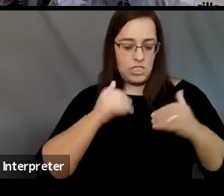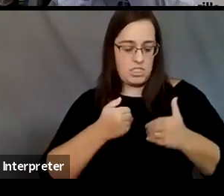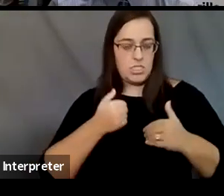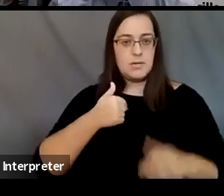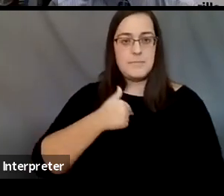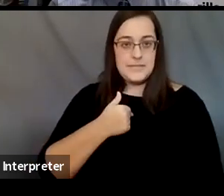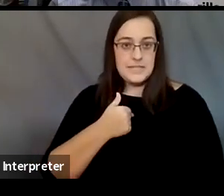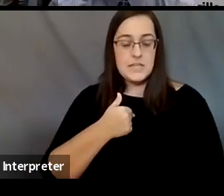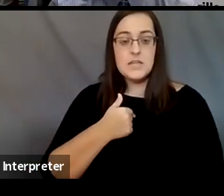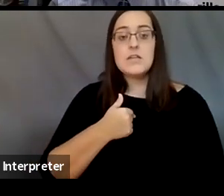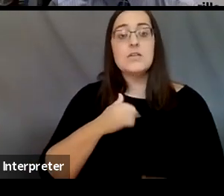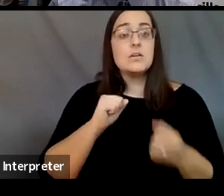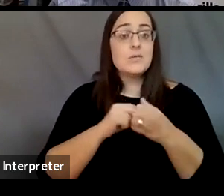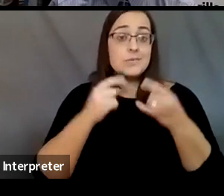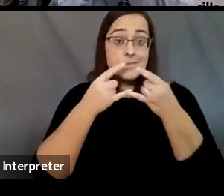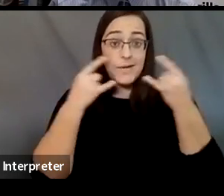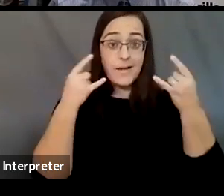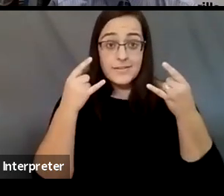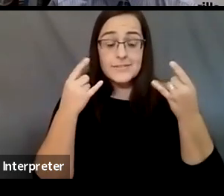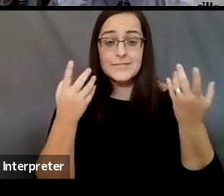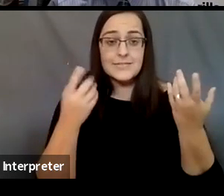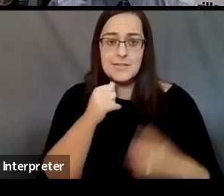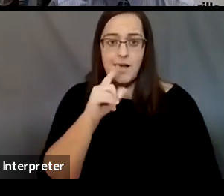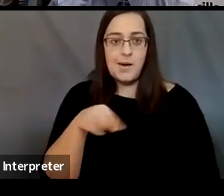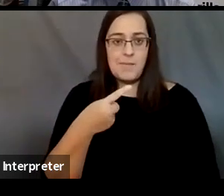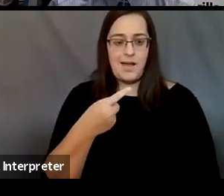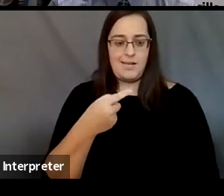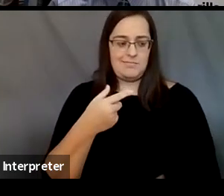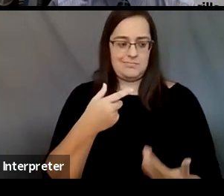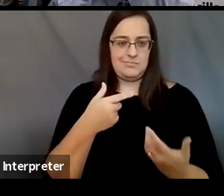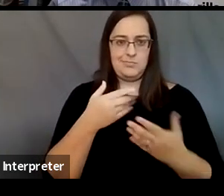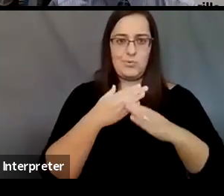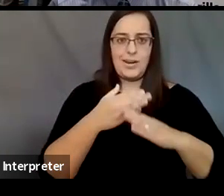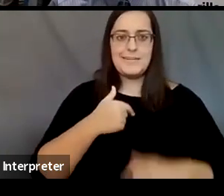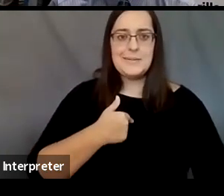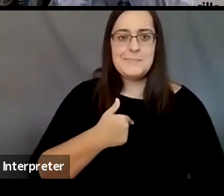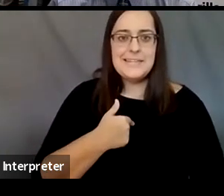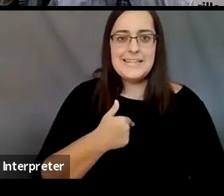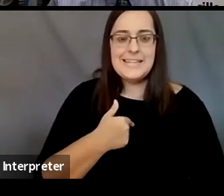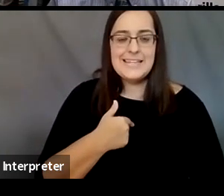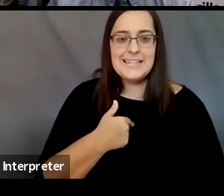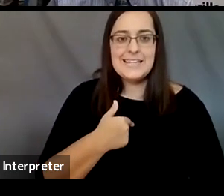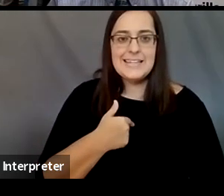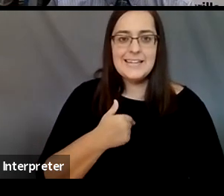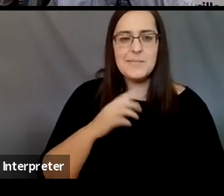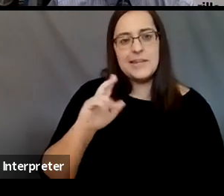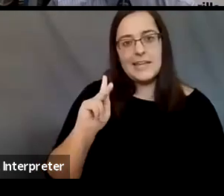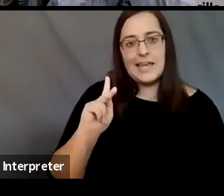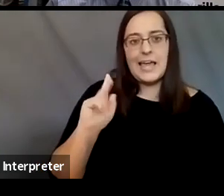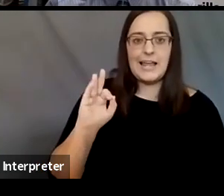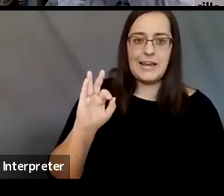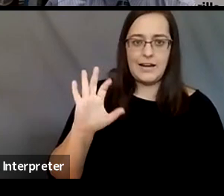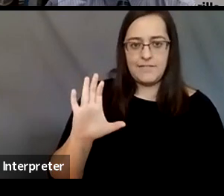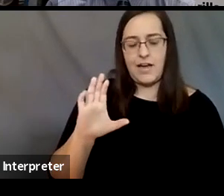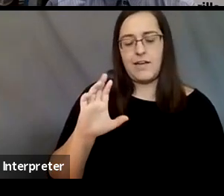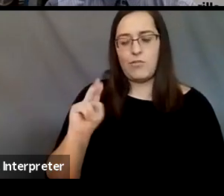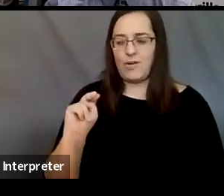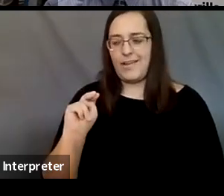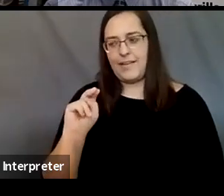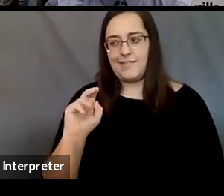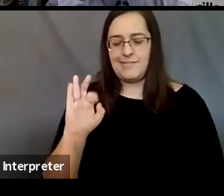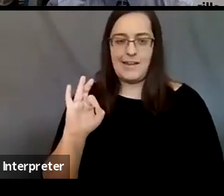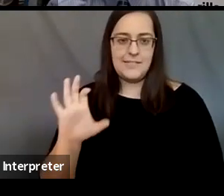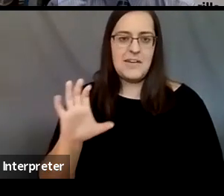with regard to face coverings, it's not about protecting yourself, with the exception of the K95s or N95s.